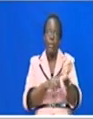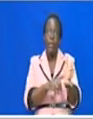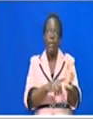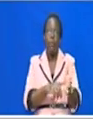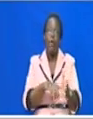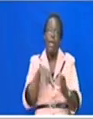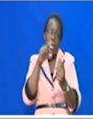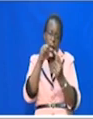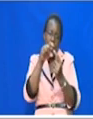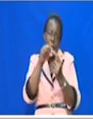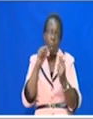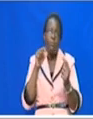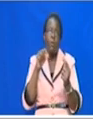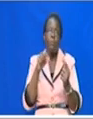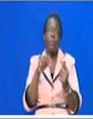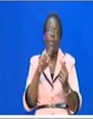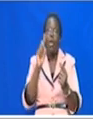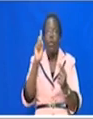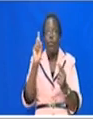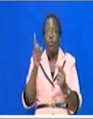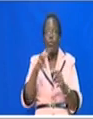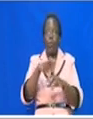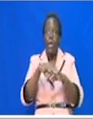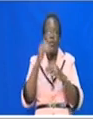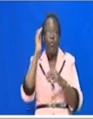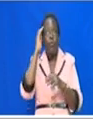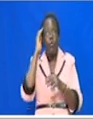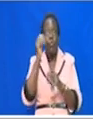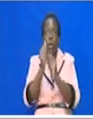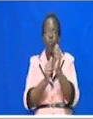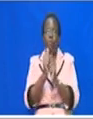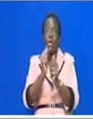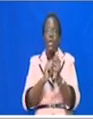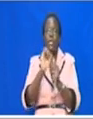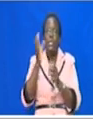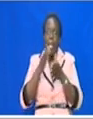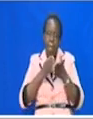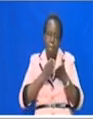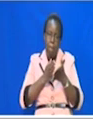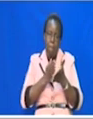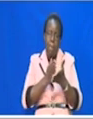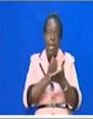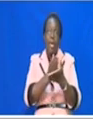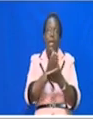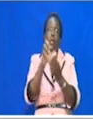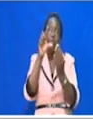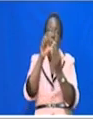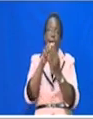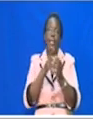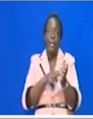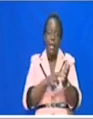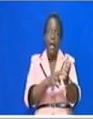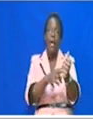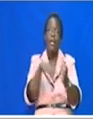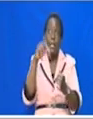in identifying, you get to know that which is the main word that guide that